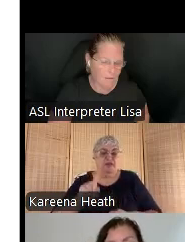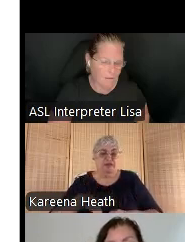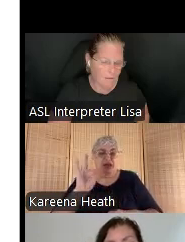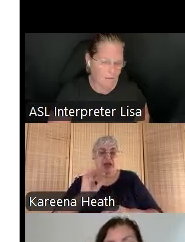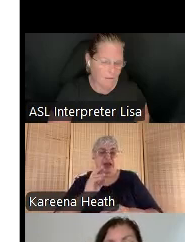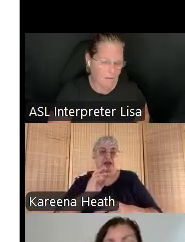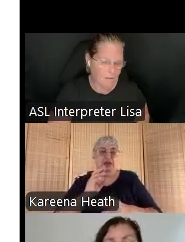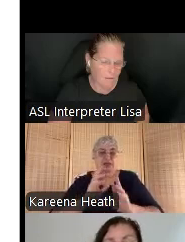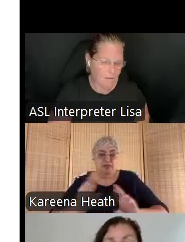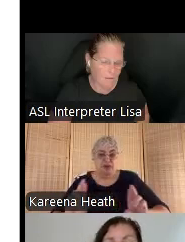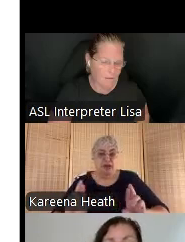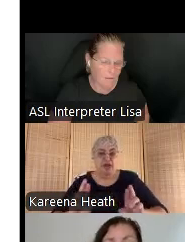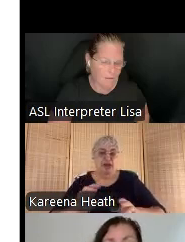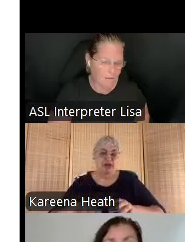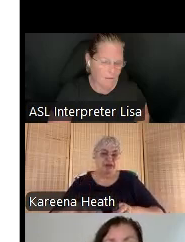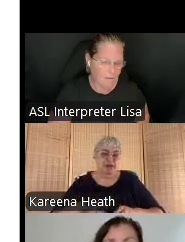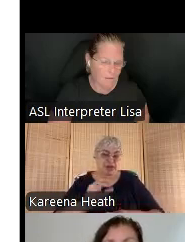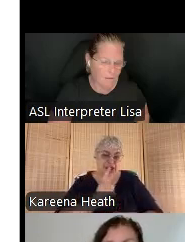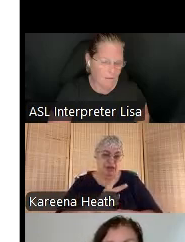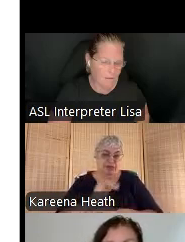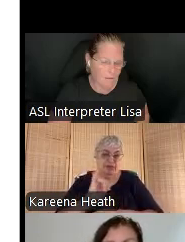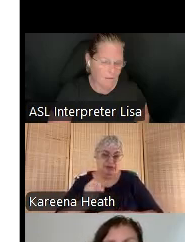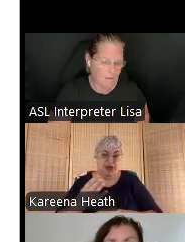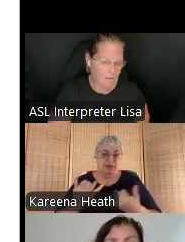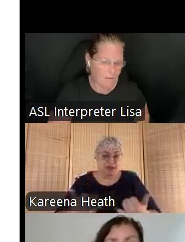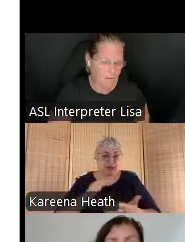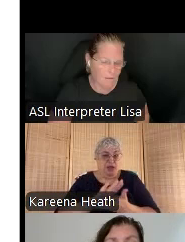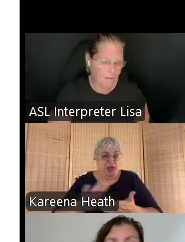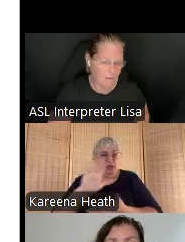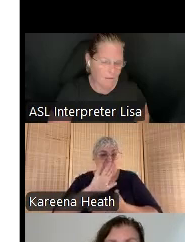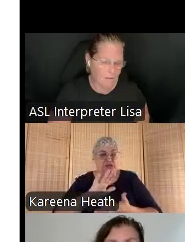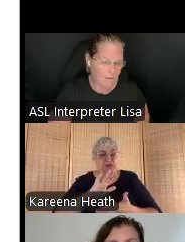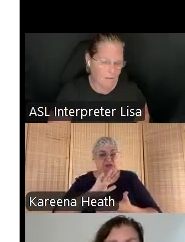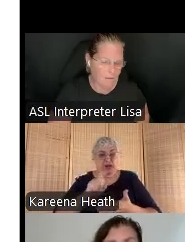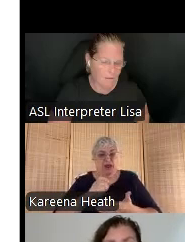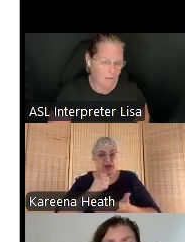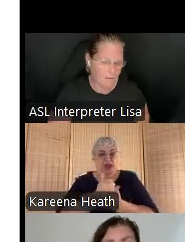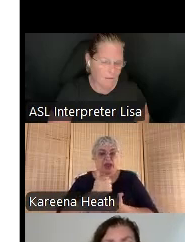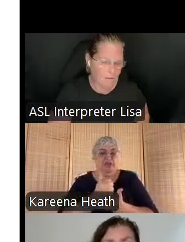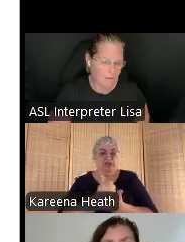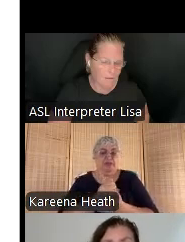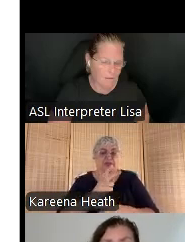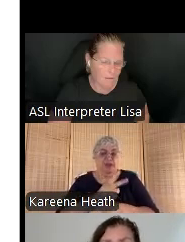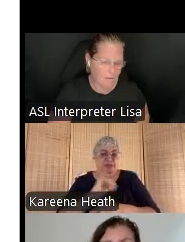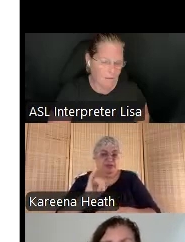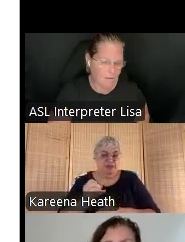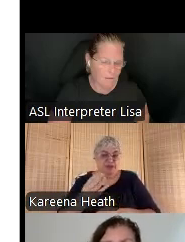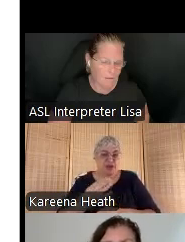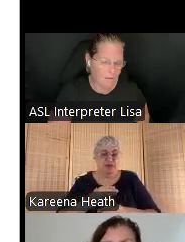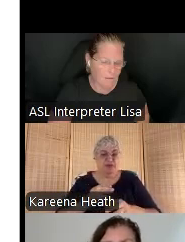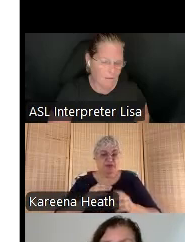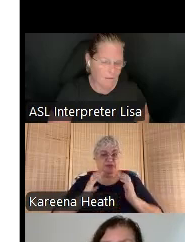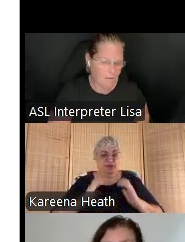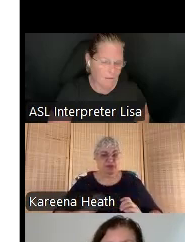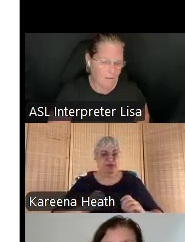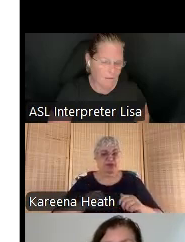keep a job? Is the client currently in school and needs help finding and keeping a job? Has the client